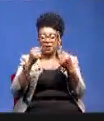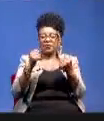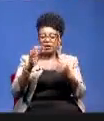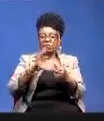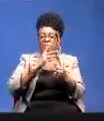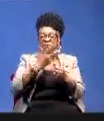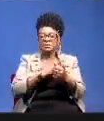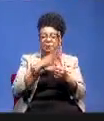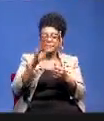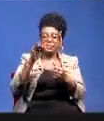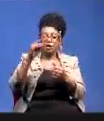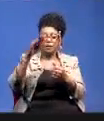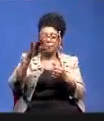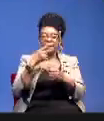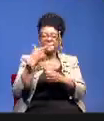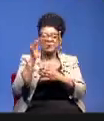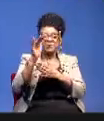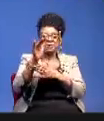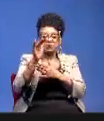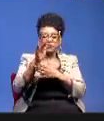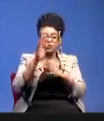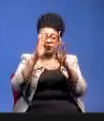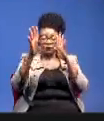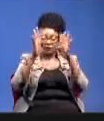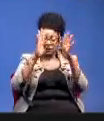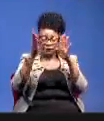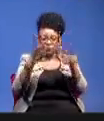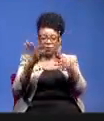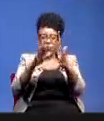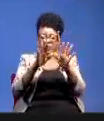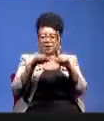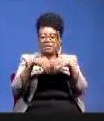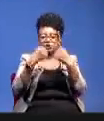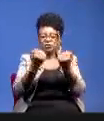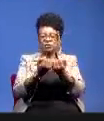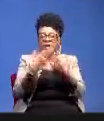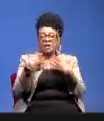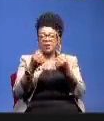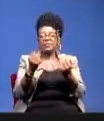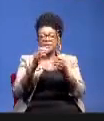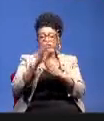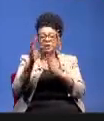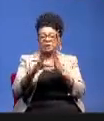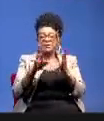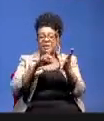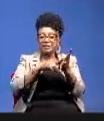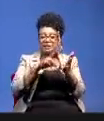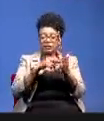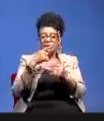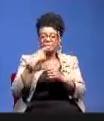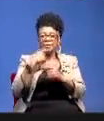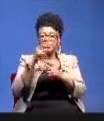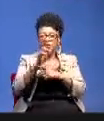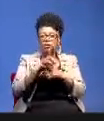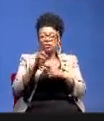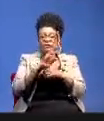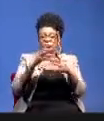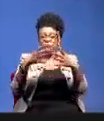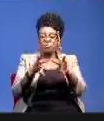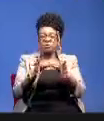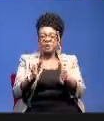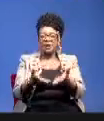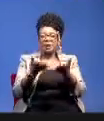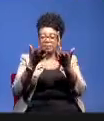Muthomi Njuki has called for innovative ways in social health insurance registration, saying the use of community health